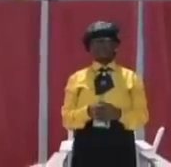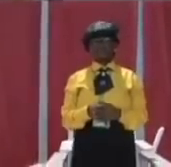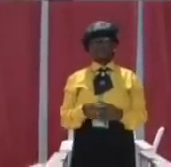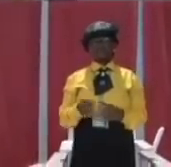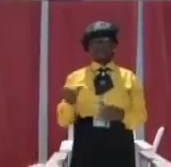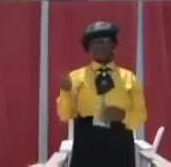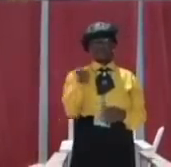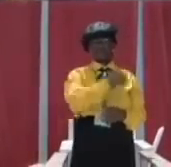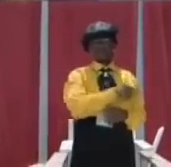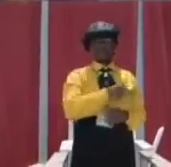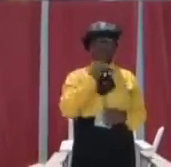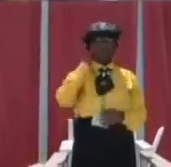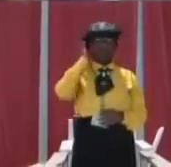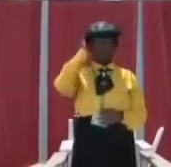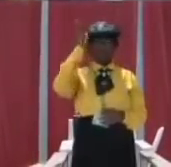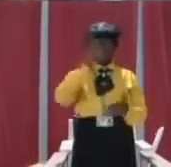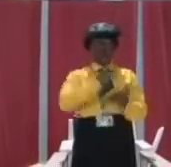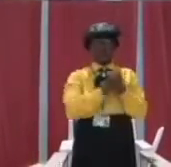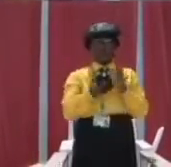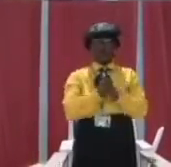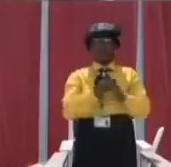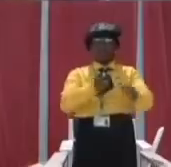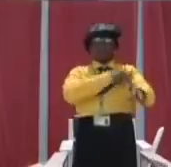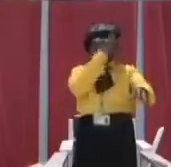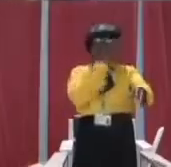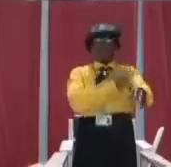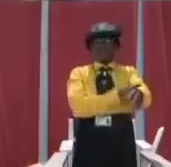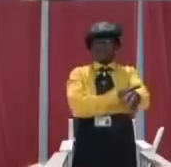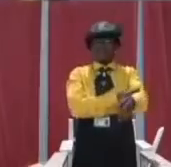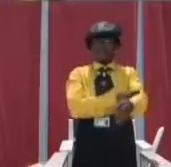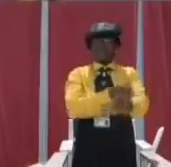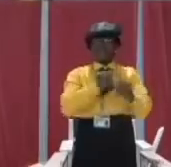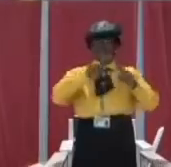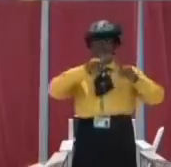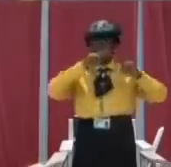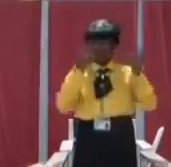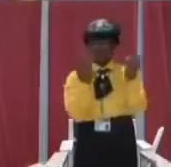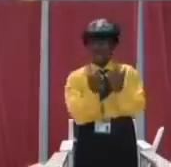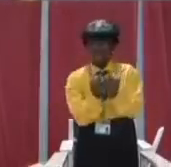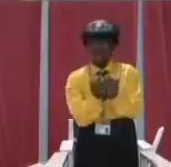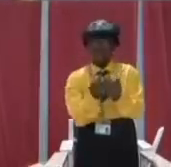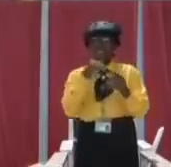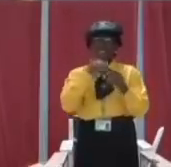You become a mighty vessel unto honor in God's sight.